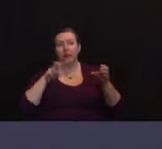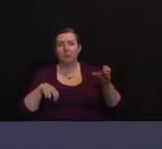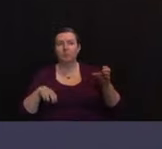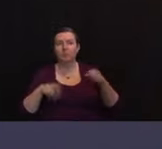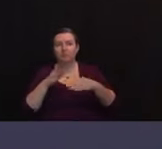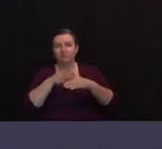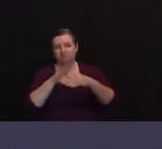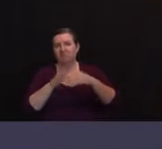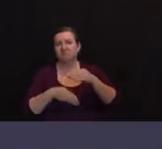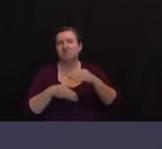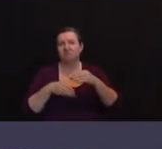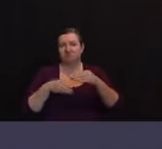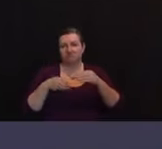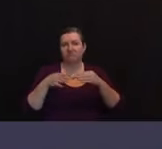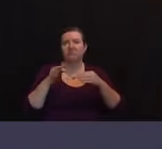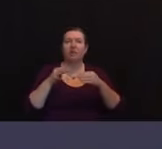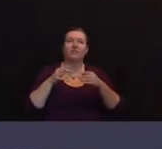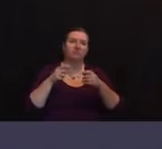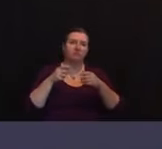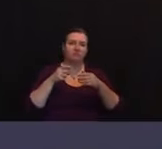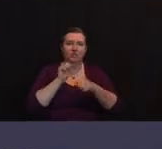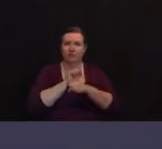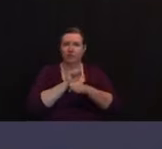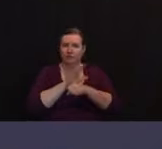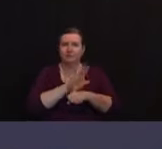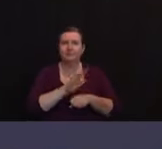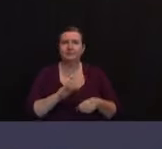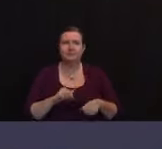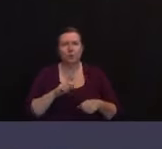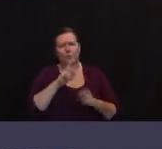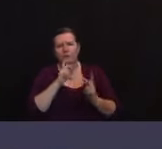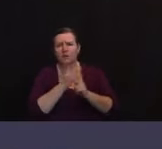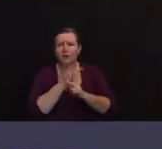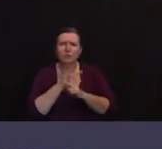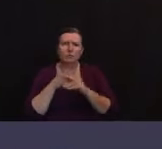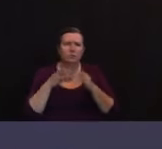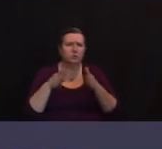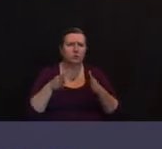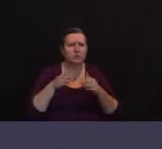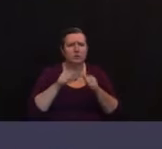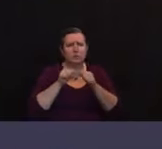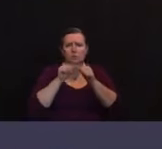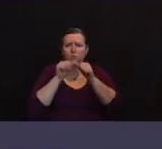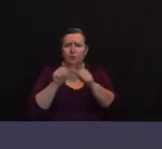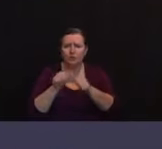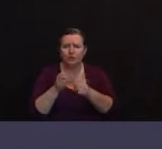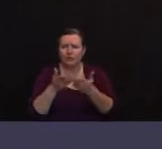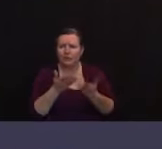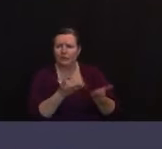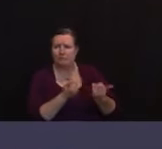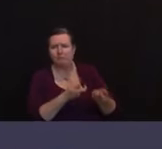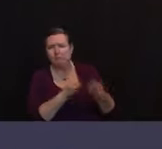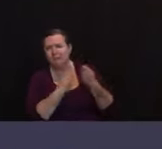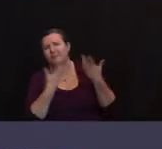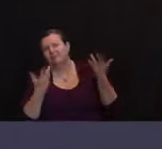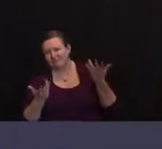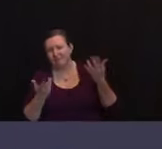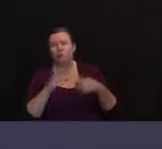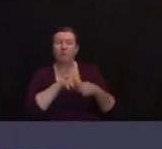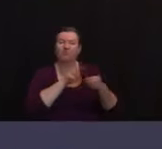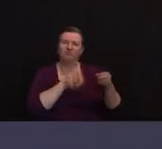find ways to continue that service even after she leaves her court. The last time I was in a room with her, she